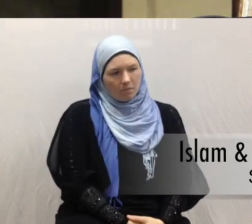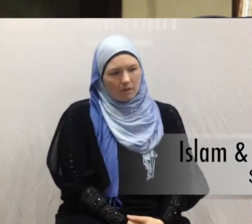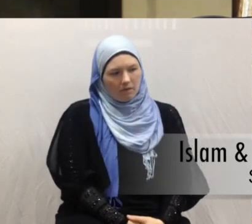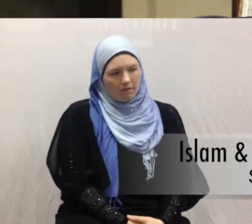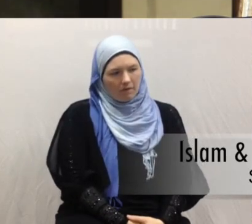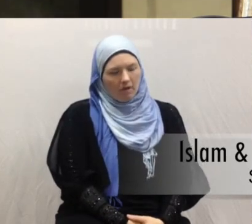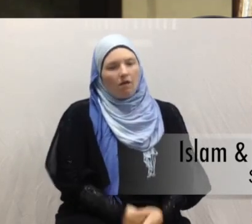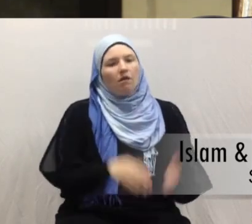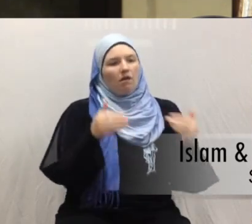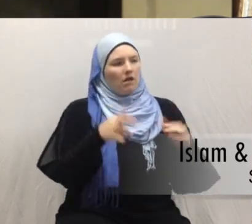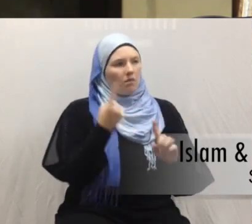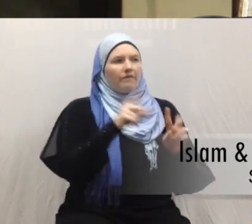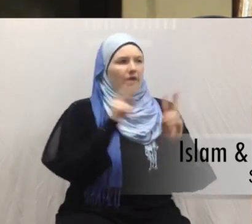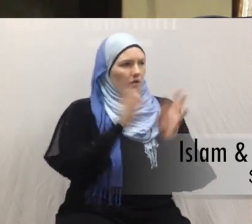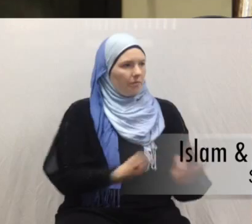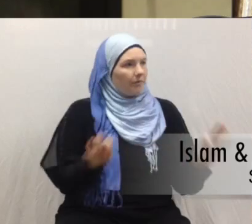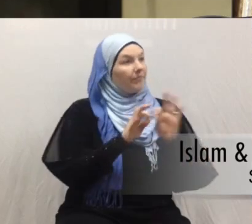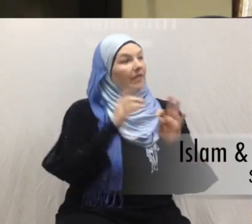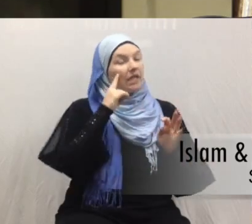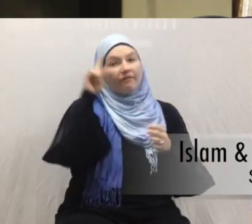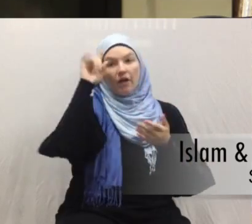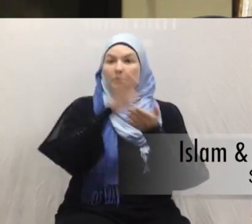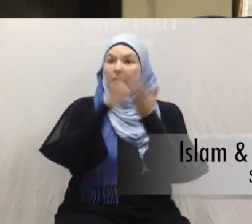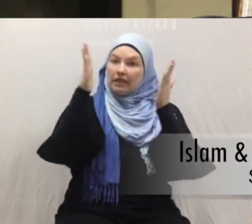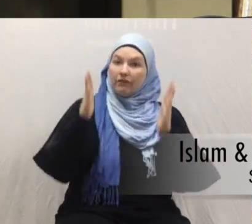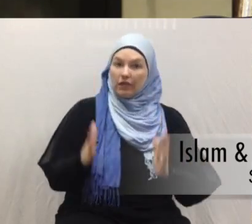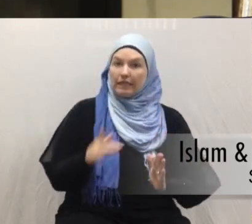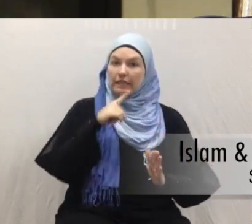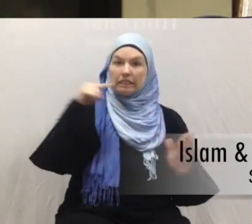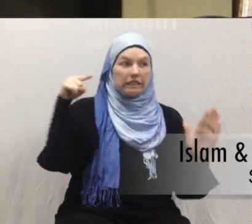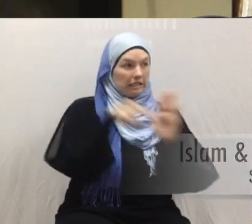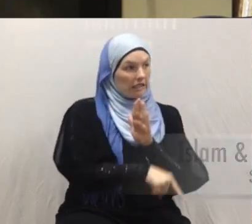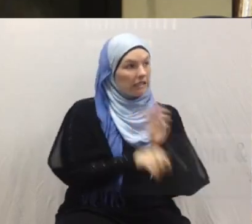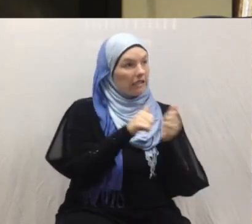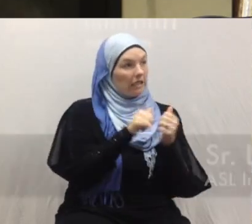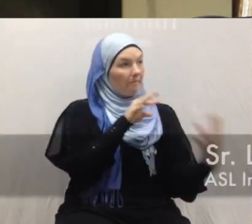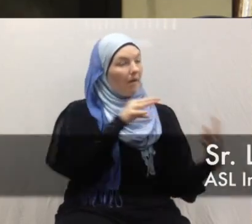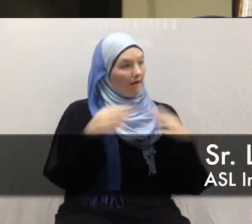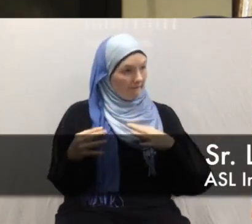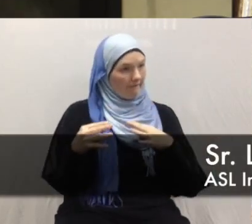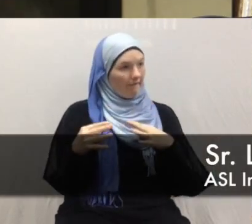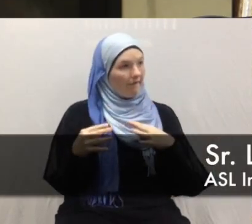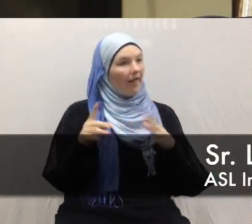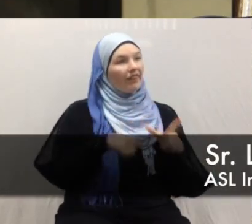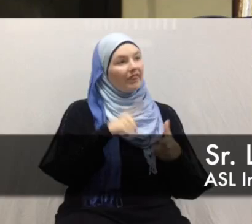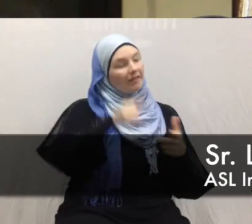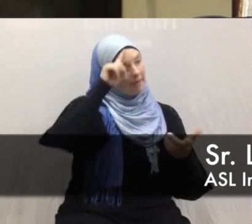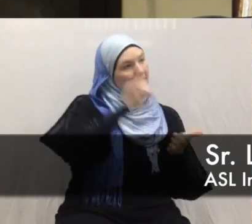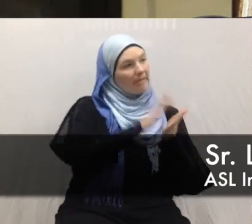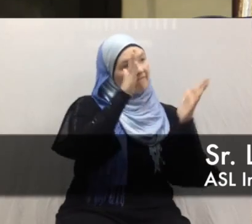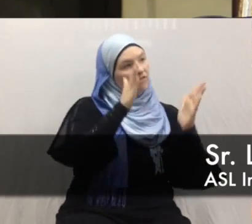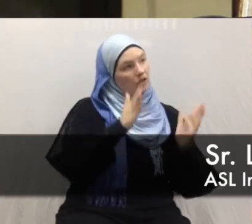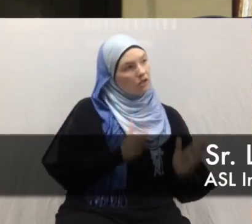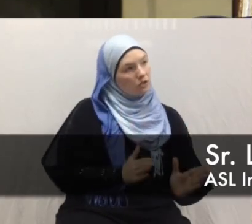very important. If a believer is killed in the battle, then the believers